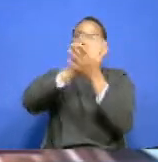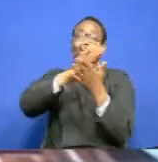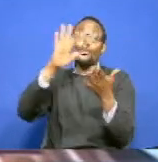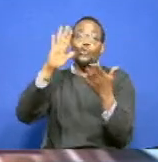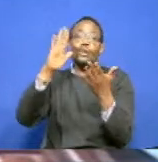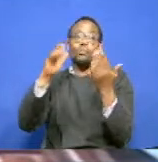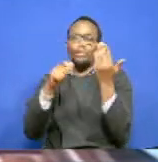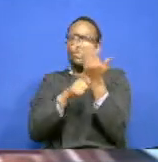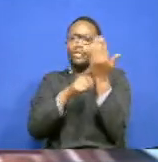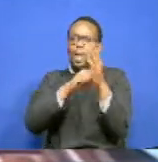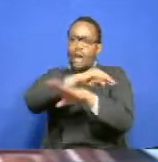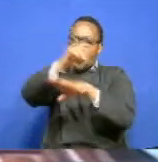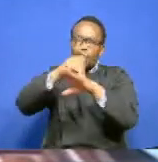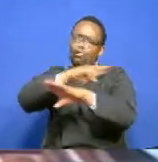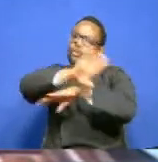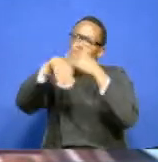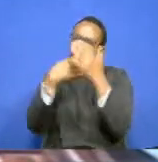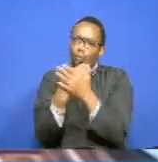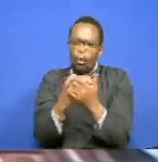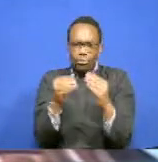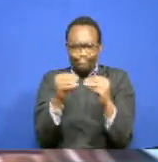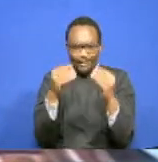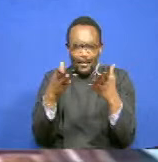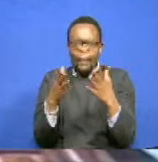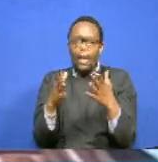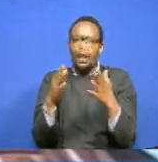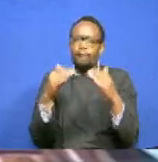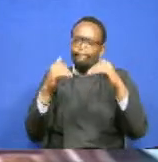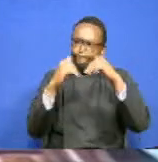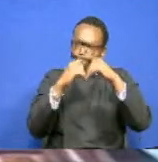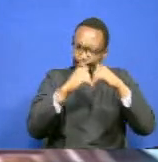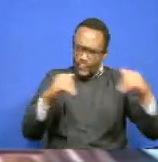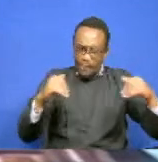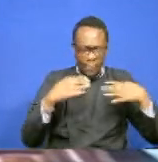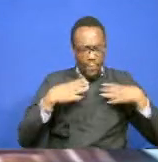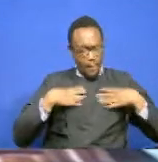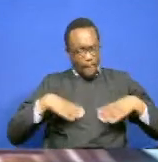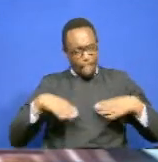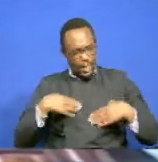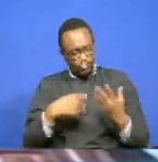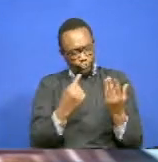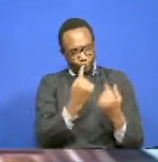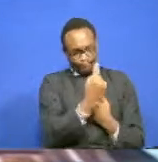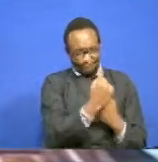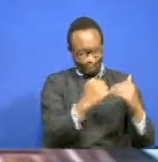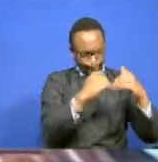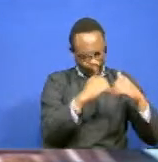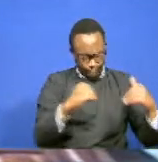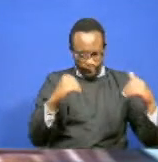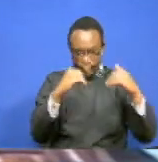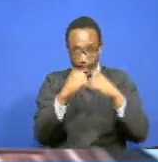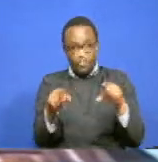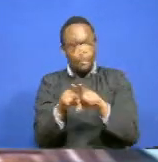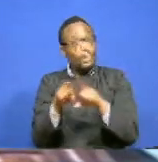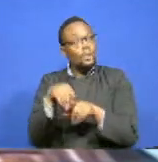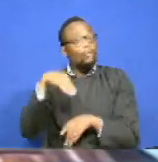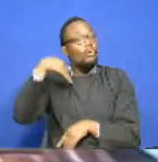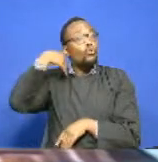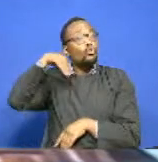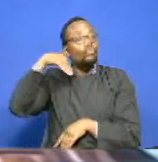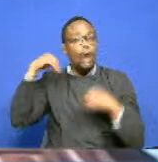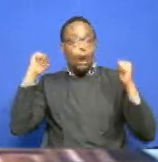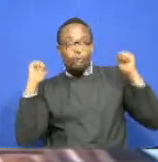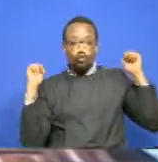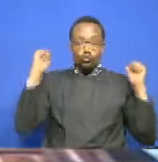the nations will be gathered before him, and he will separate the people one from another as a shepherd separates the